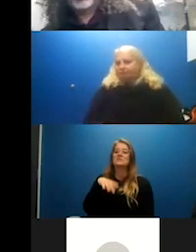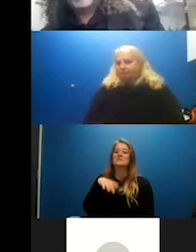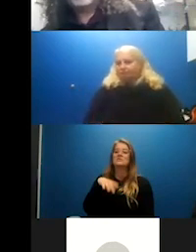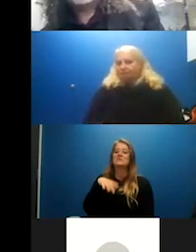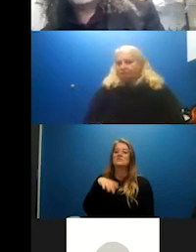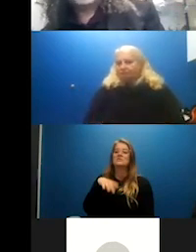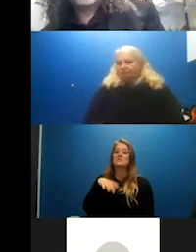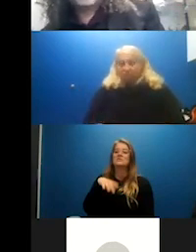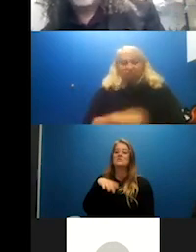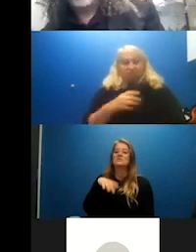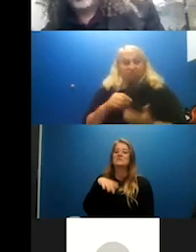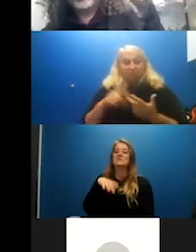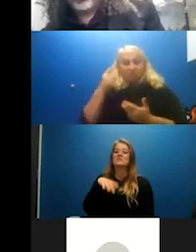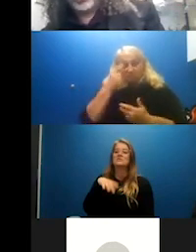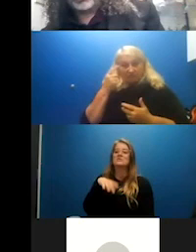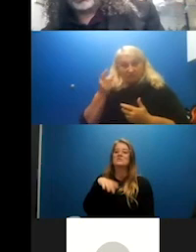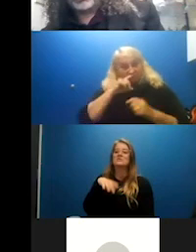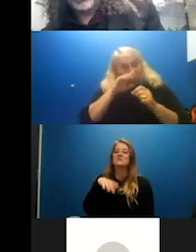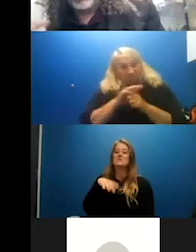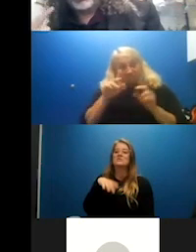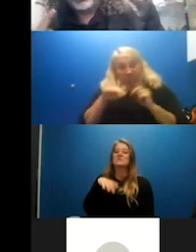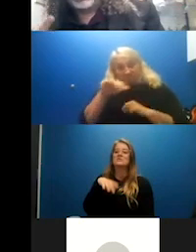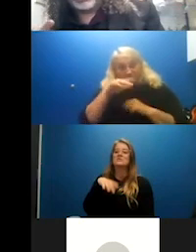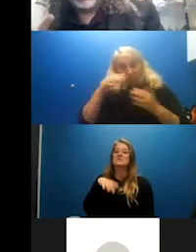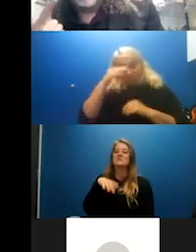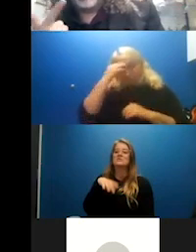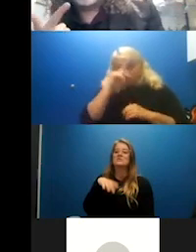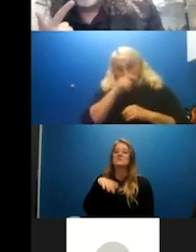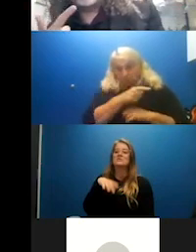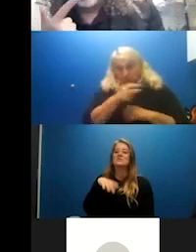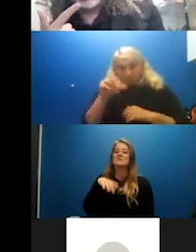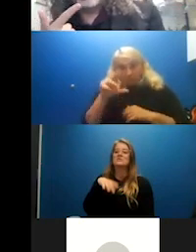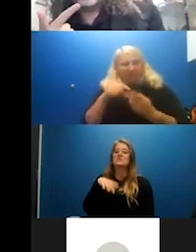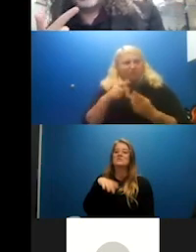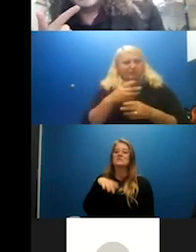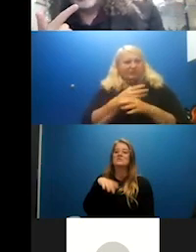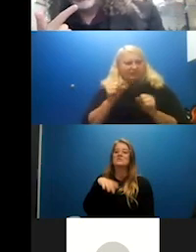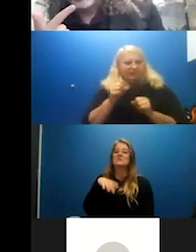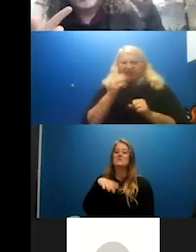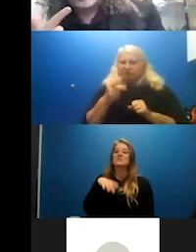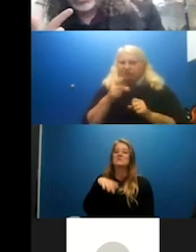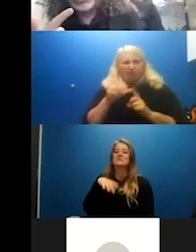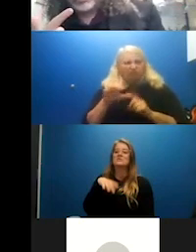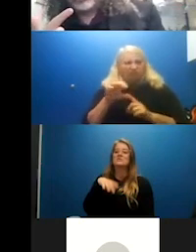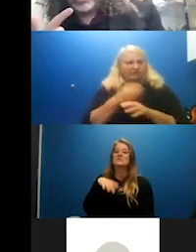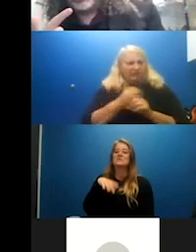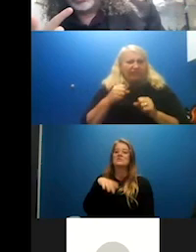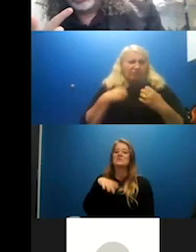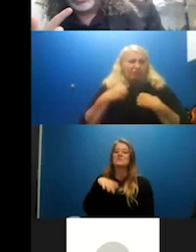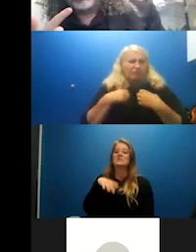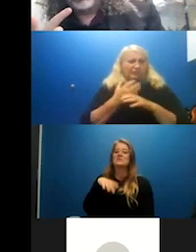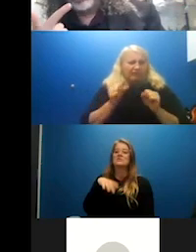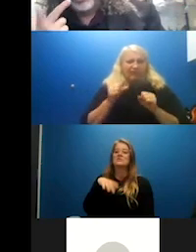Will you ensure that people know who you are, that you are safe, and that's culturally safe as well as emotionally safe and